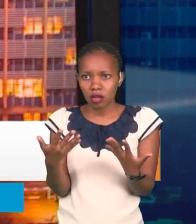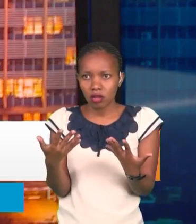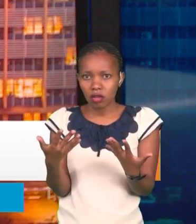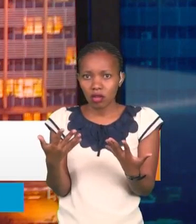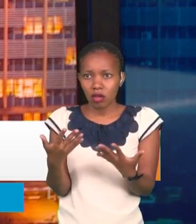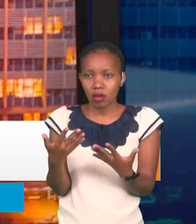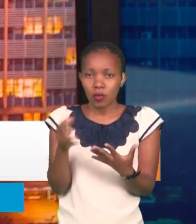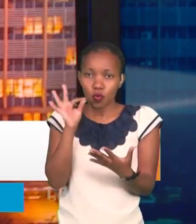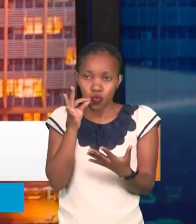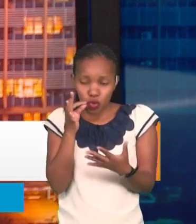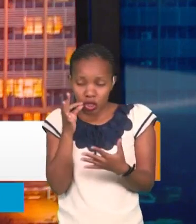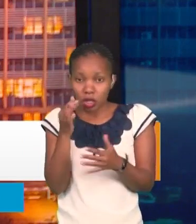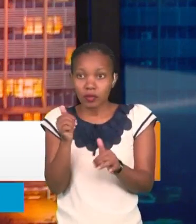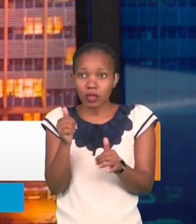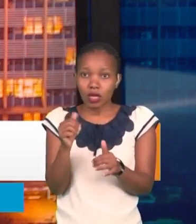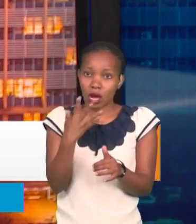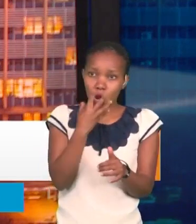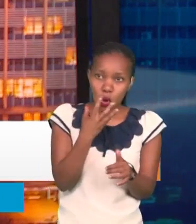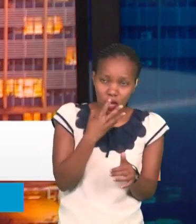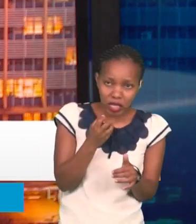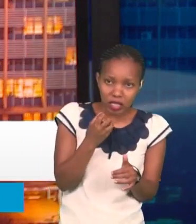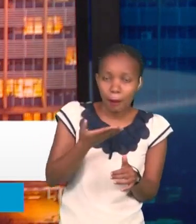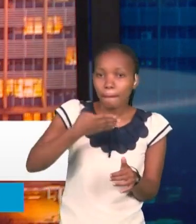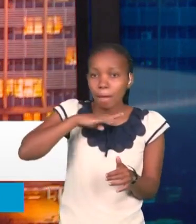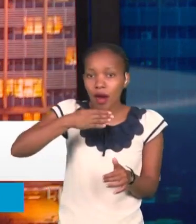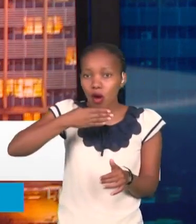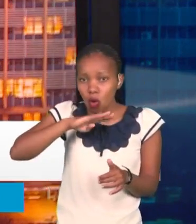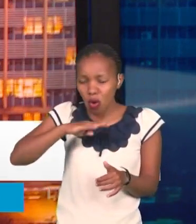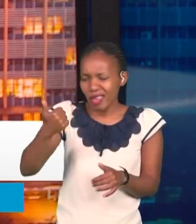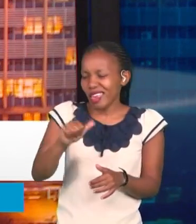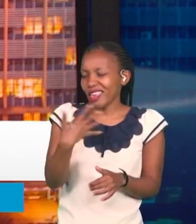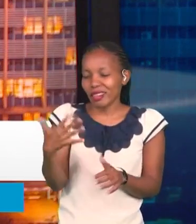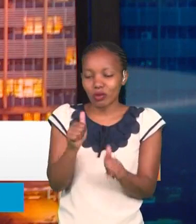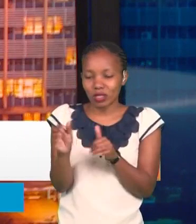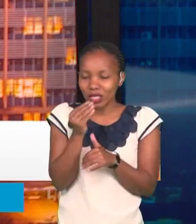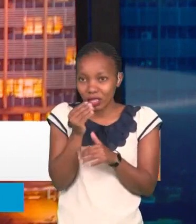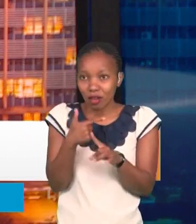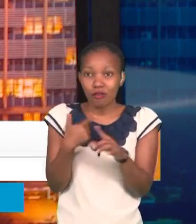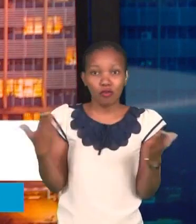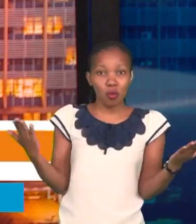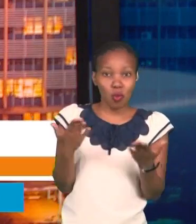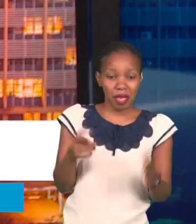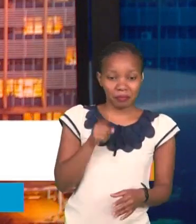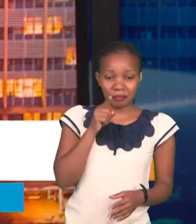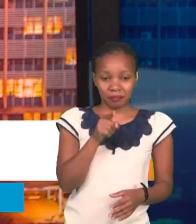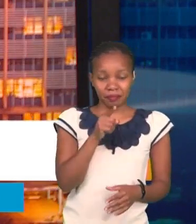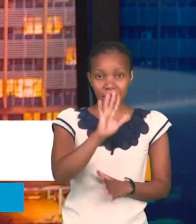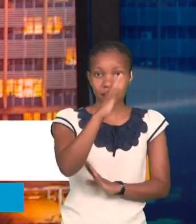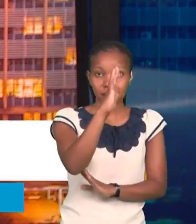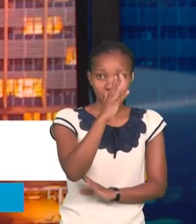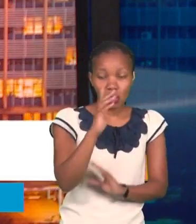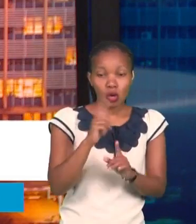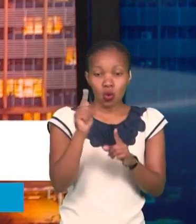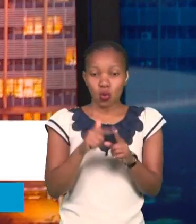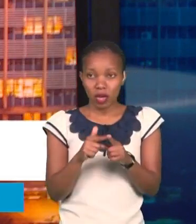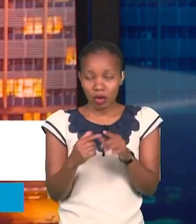the packaged fruit, orange, mango, whatever brand you take, is from this plant. And therefore, as we are growing it